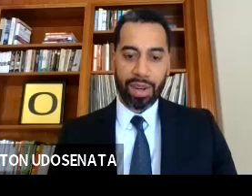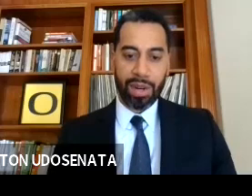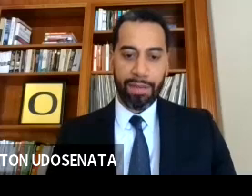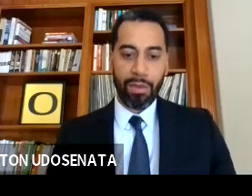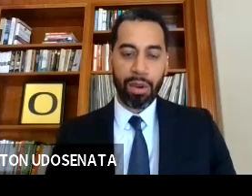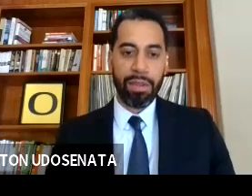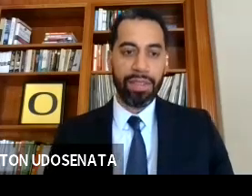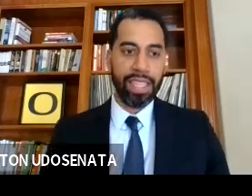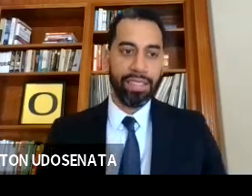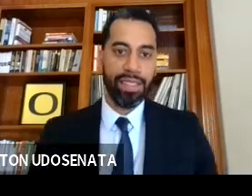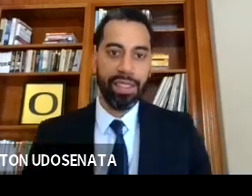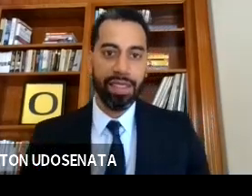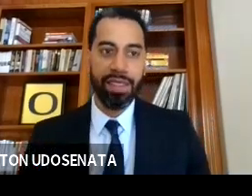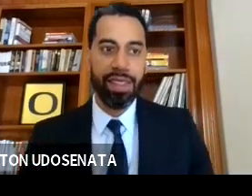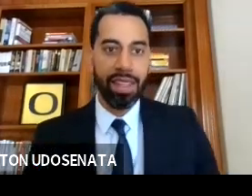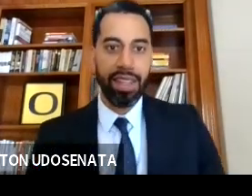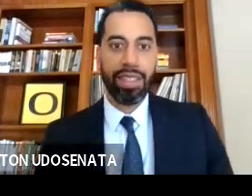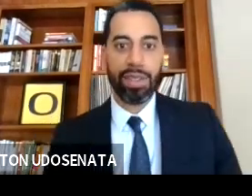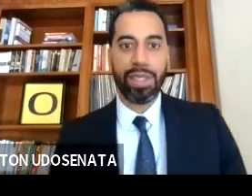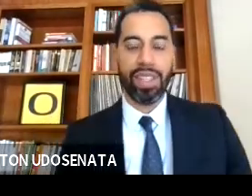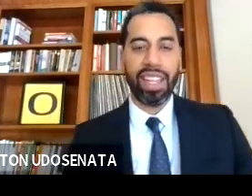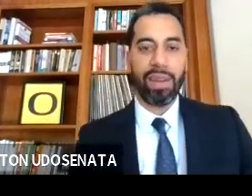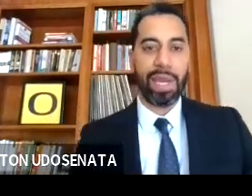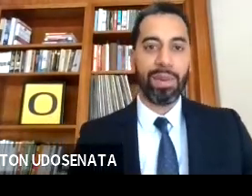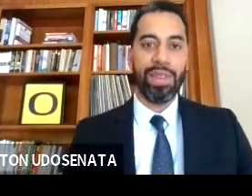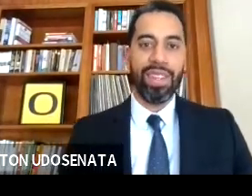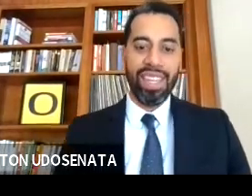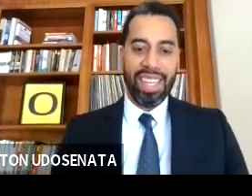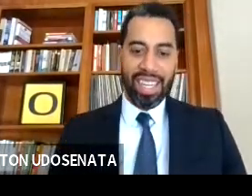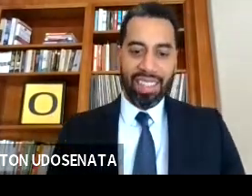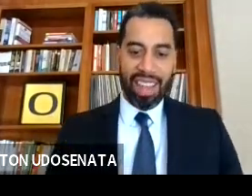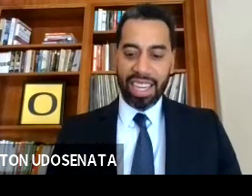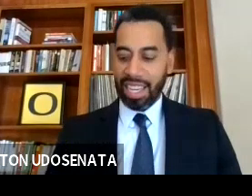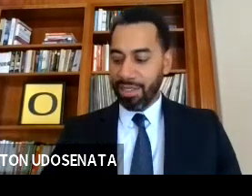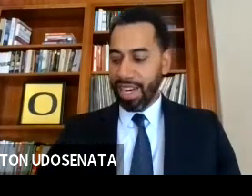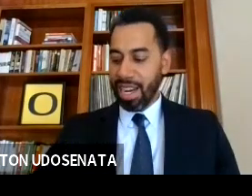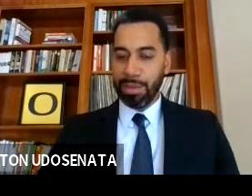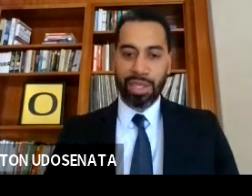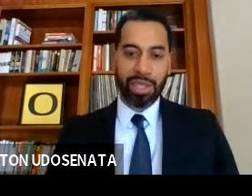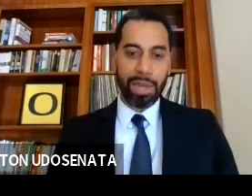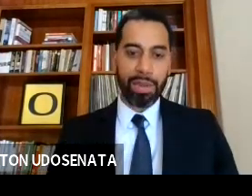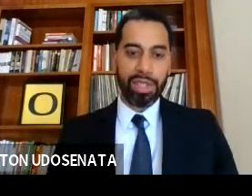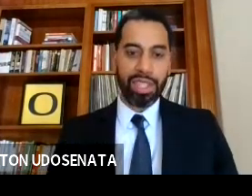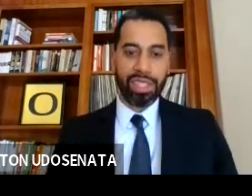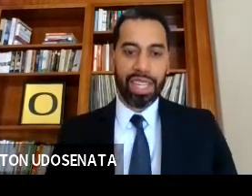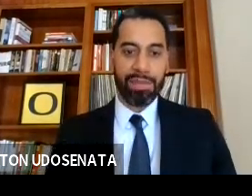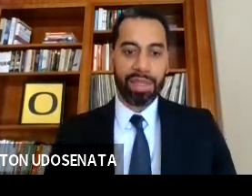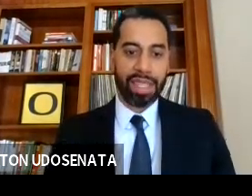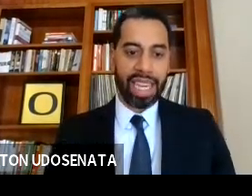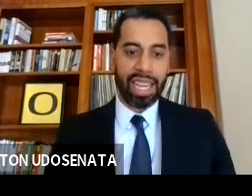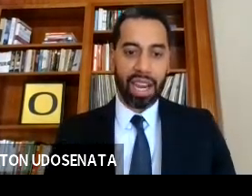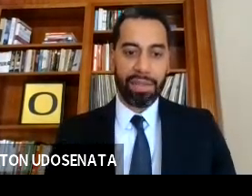All right, we're at about 450. So still a lot of people logging in right now. I'm sure some people are